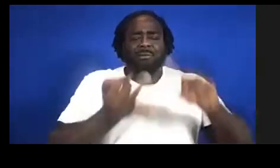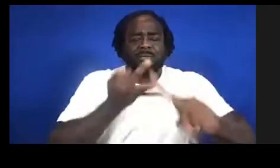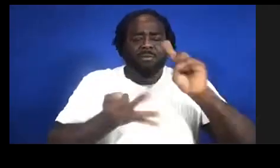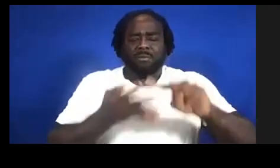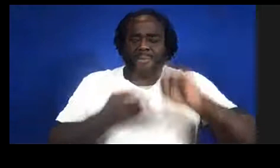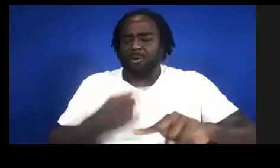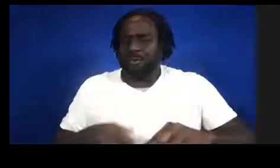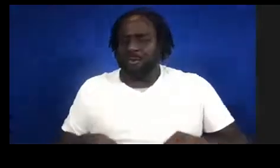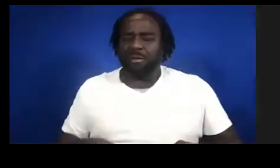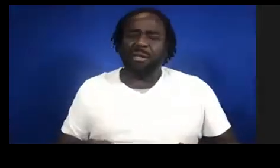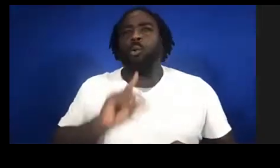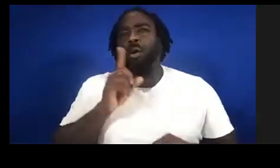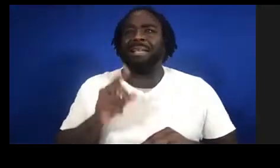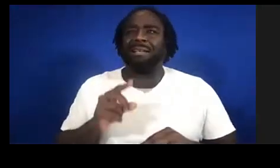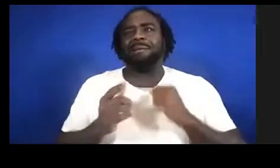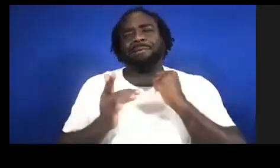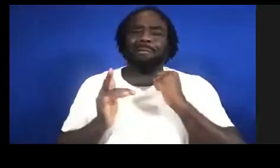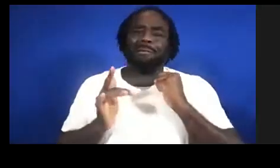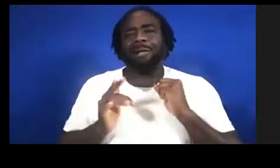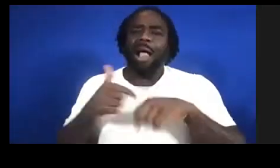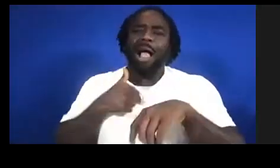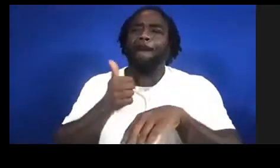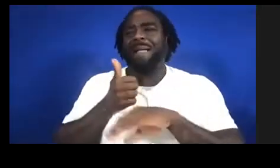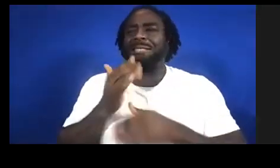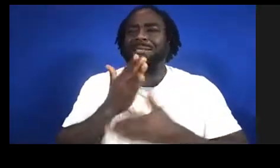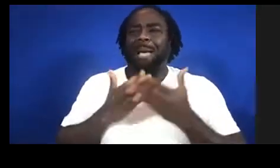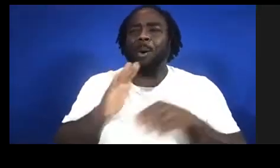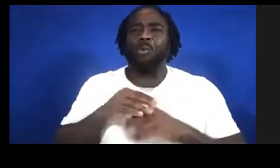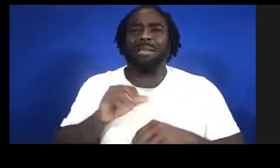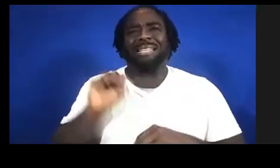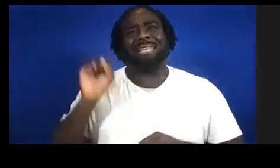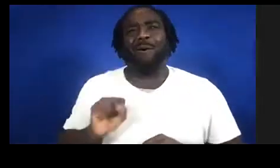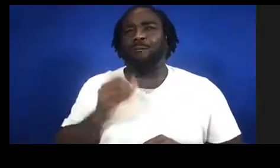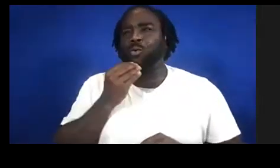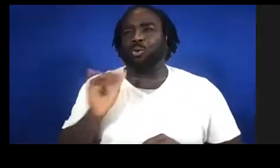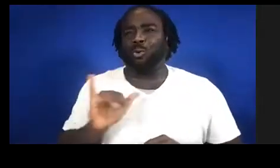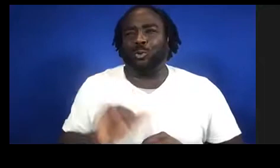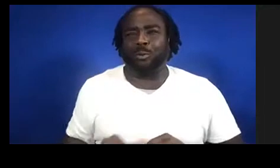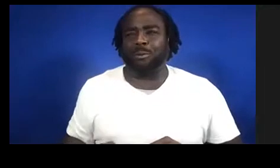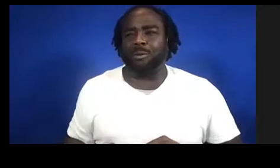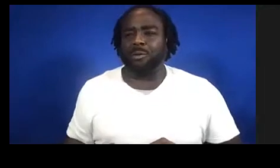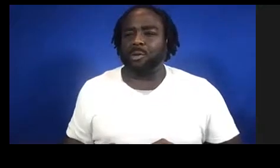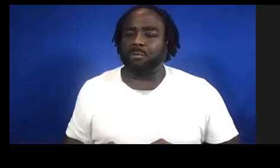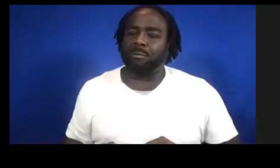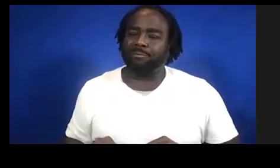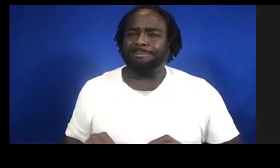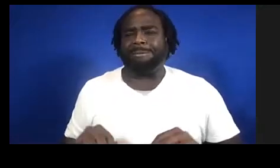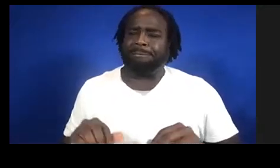diabetes, hypertension, all of it, right? Of